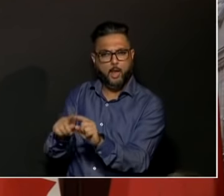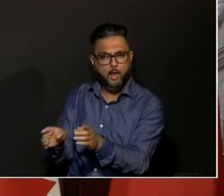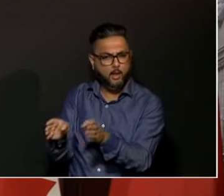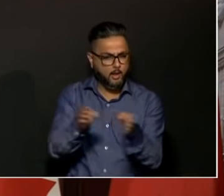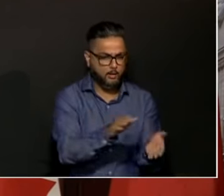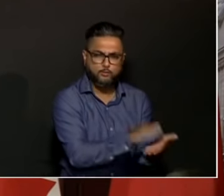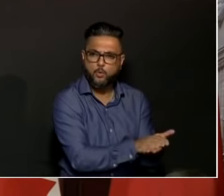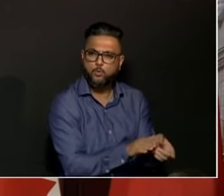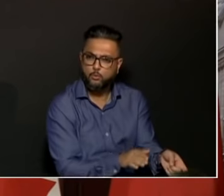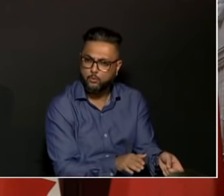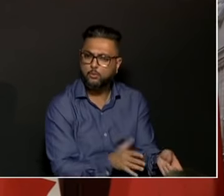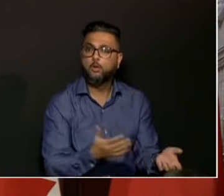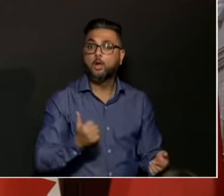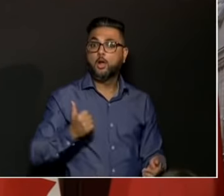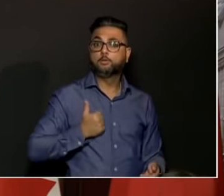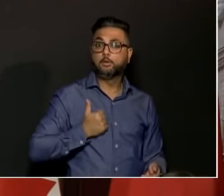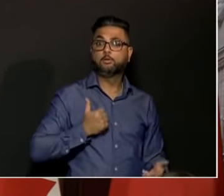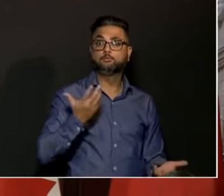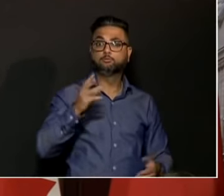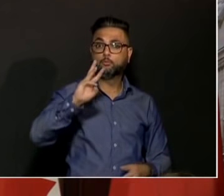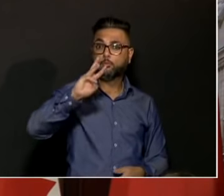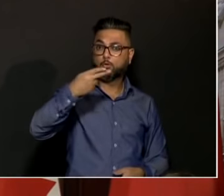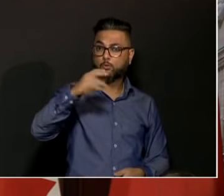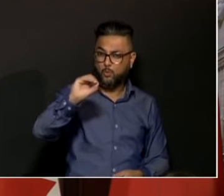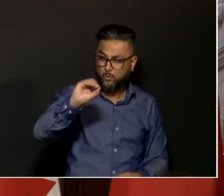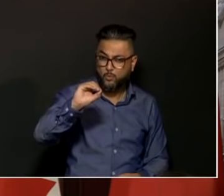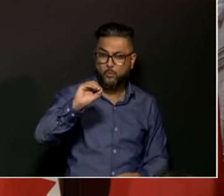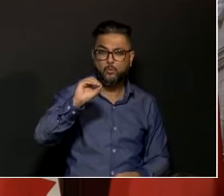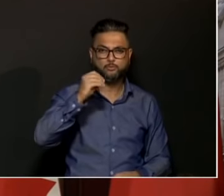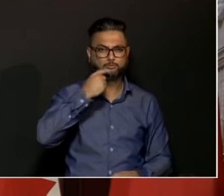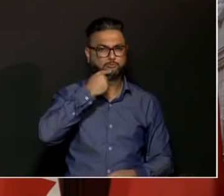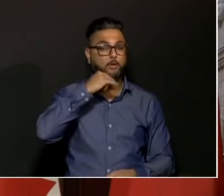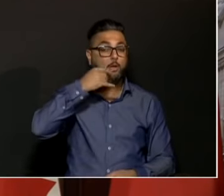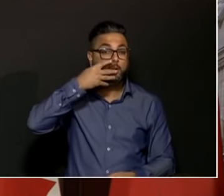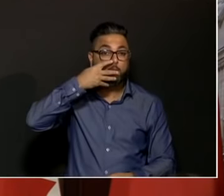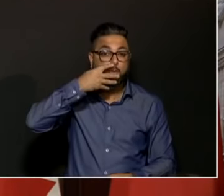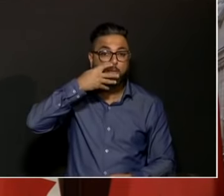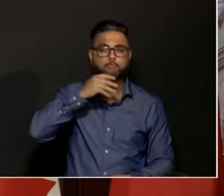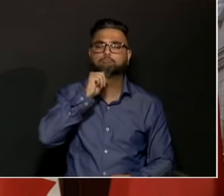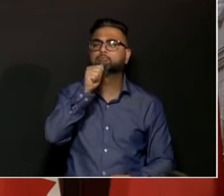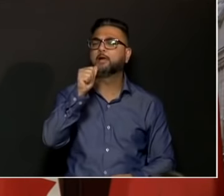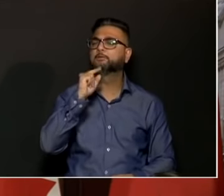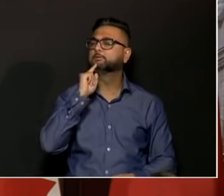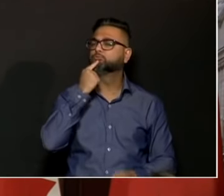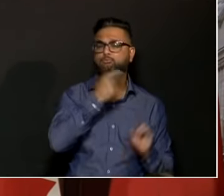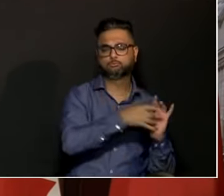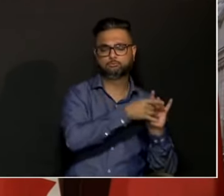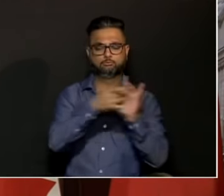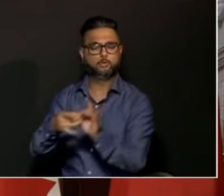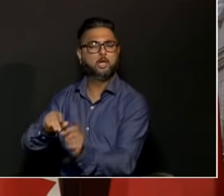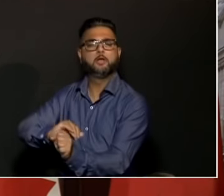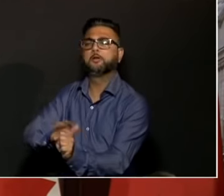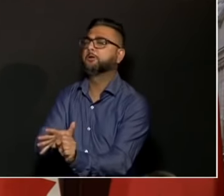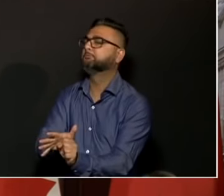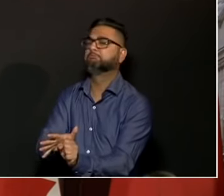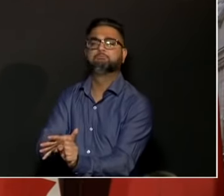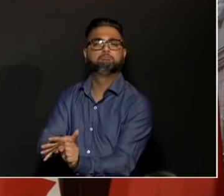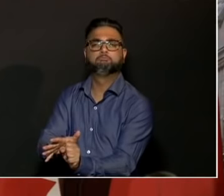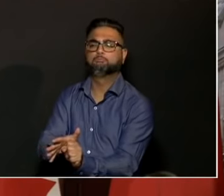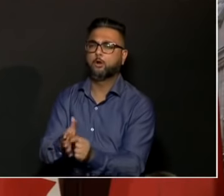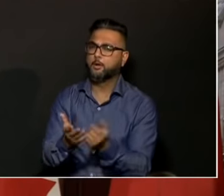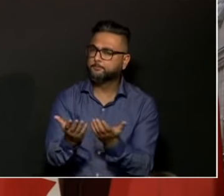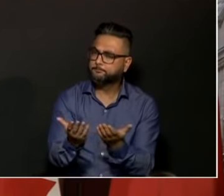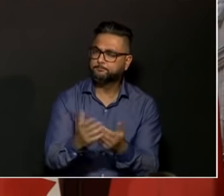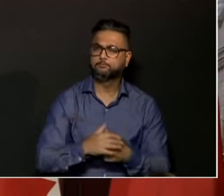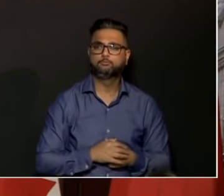list it as a significant or often symptom of COVID-19? Well, first of all, thank you for the